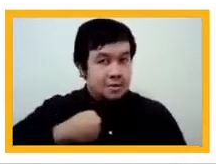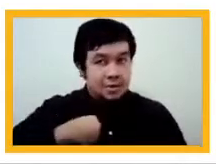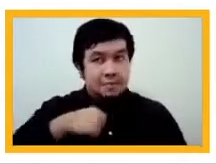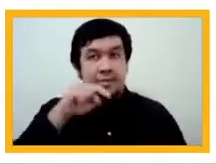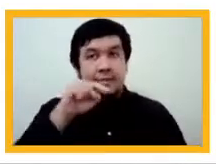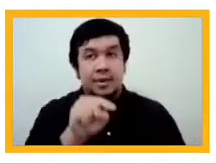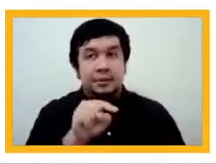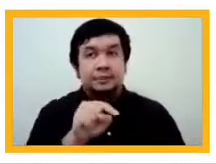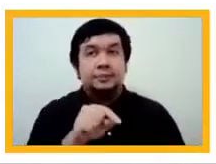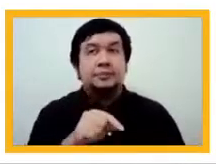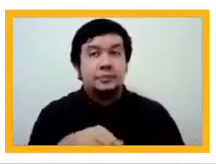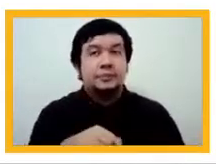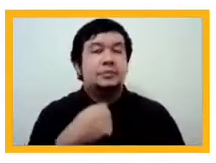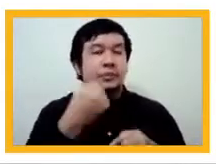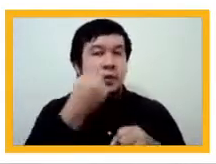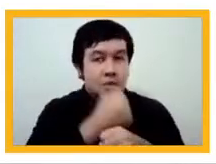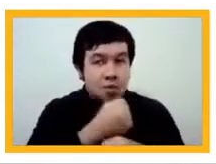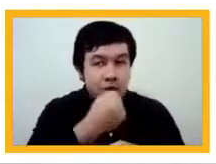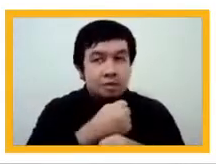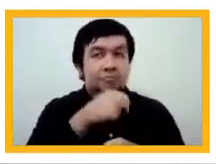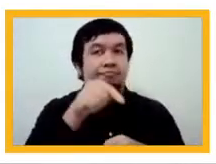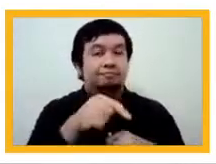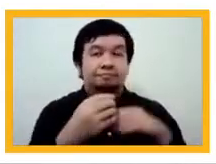allowance, credits, exemptions, and reduction.